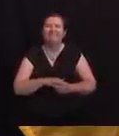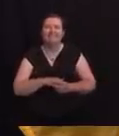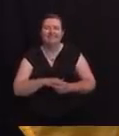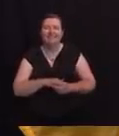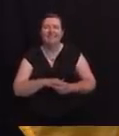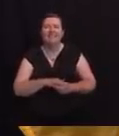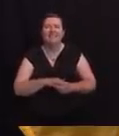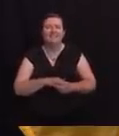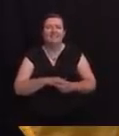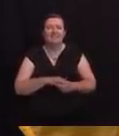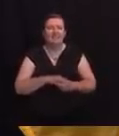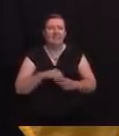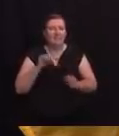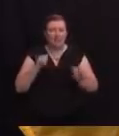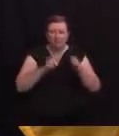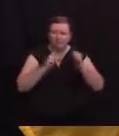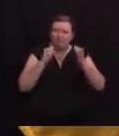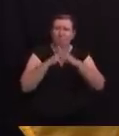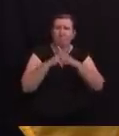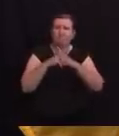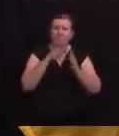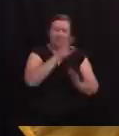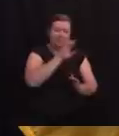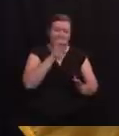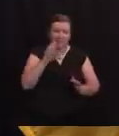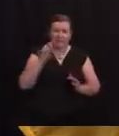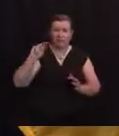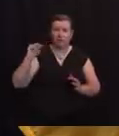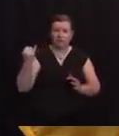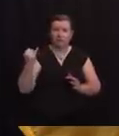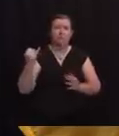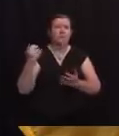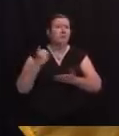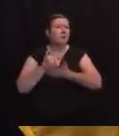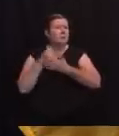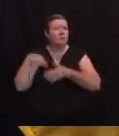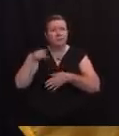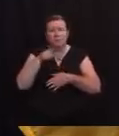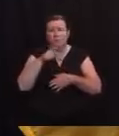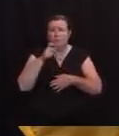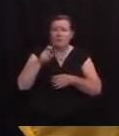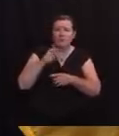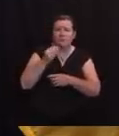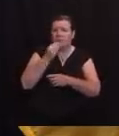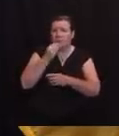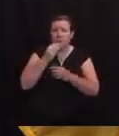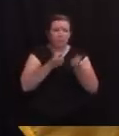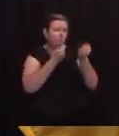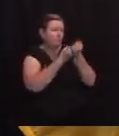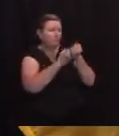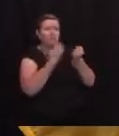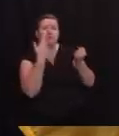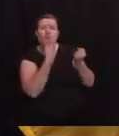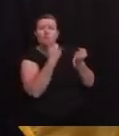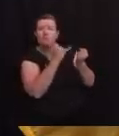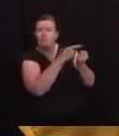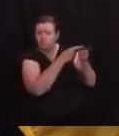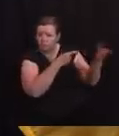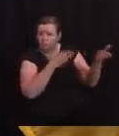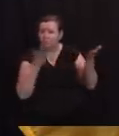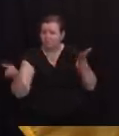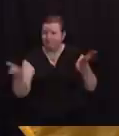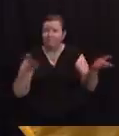doing so, they kept these restaurants active and open. So through the New Jersey Economic Development Authority,